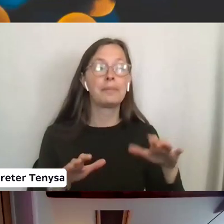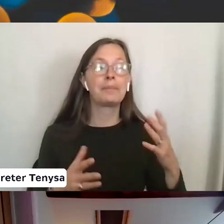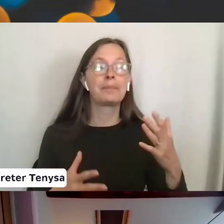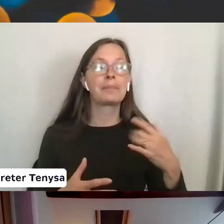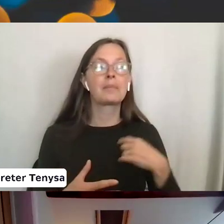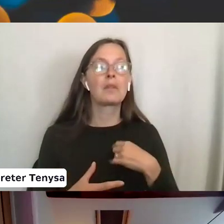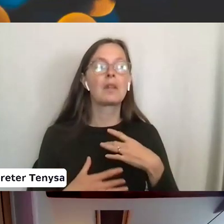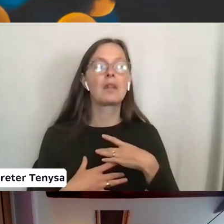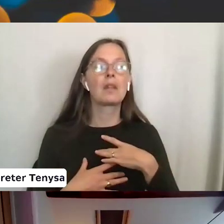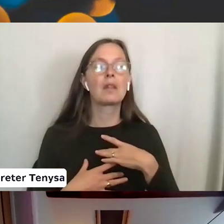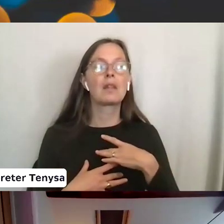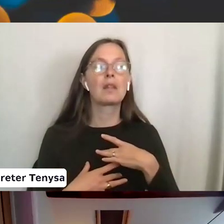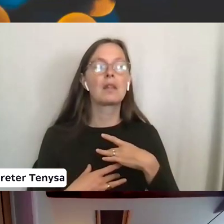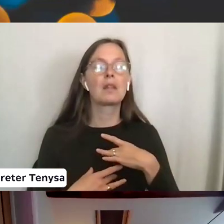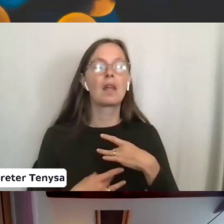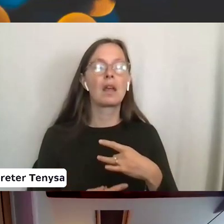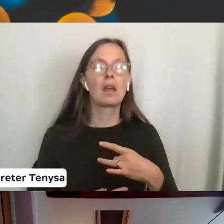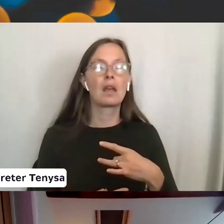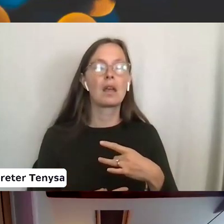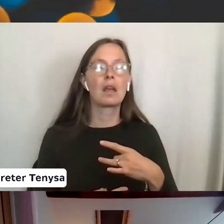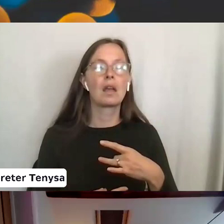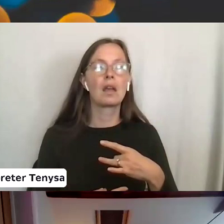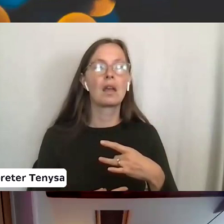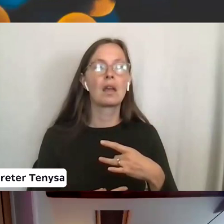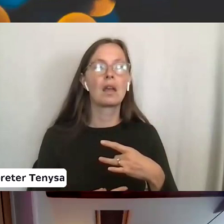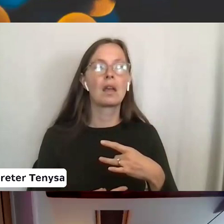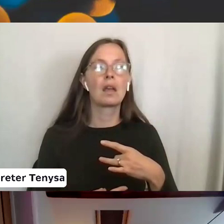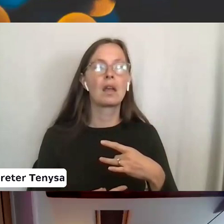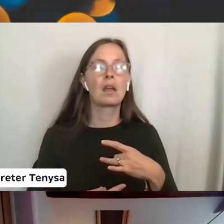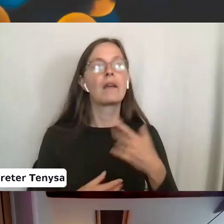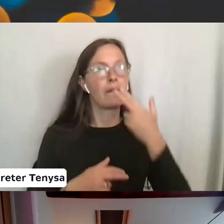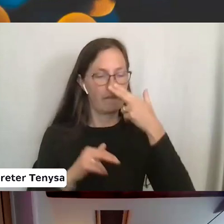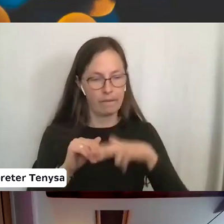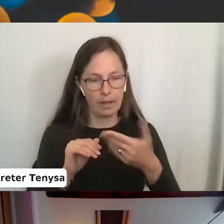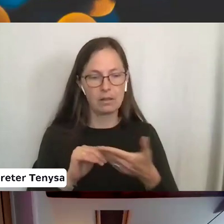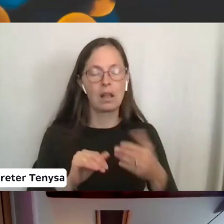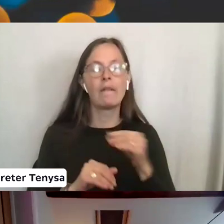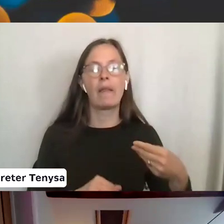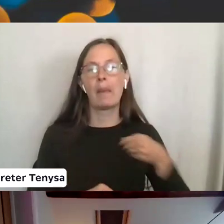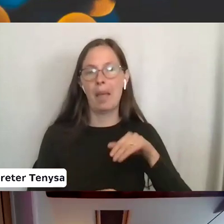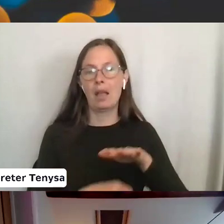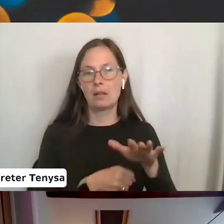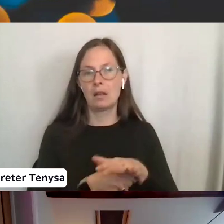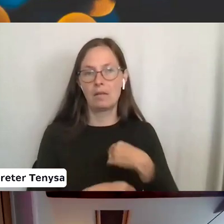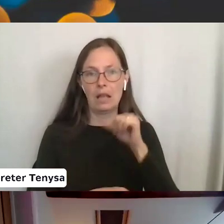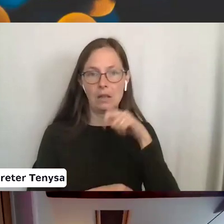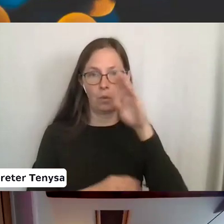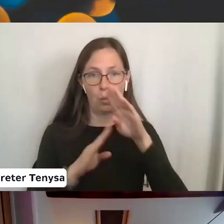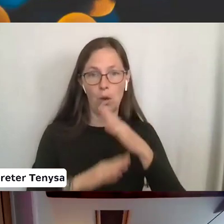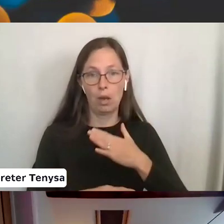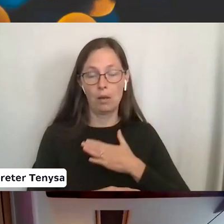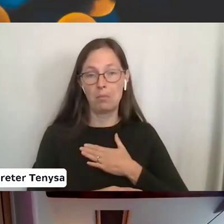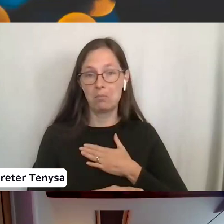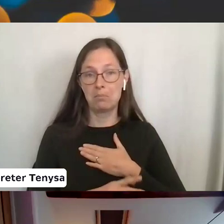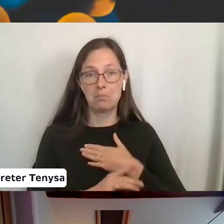like because there was lots of fun stuff and they paid me enough so that I didn't have to worry about my